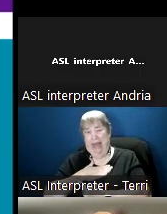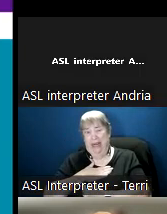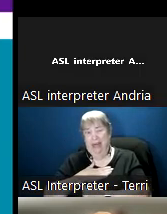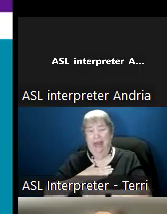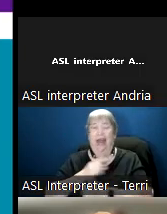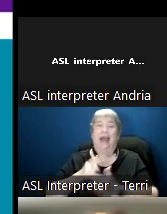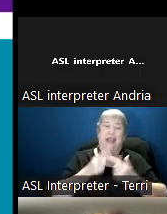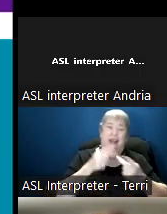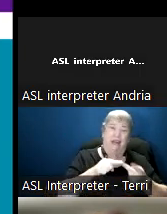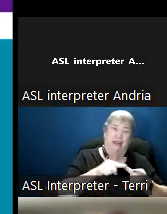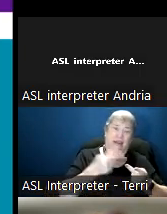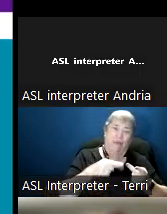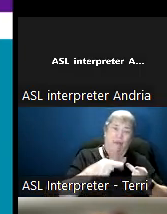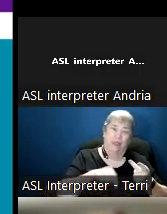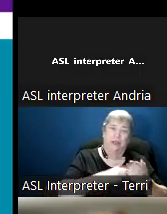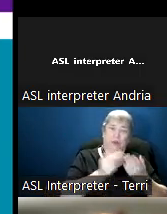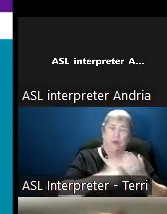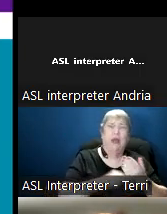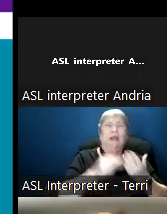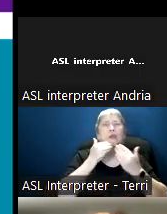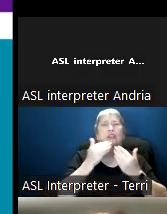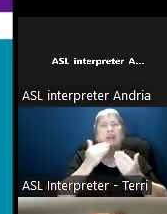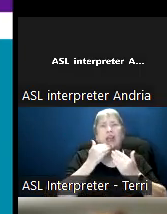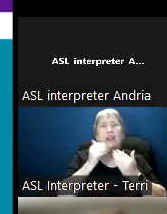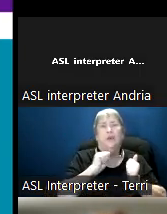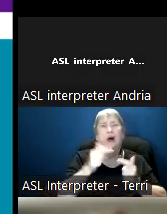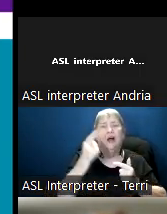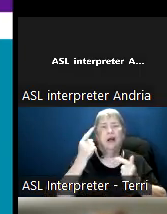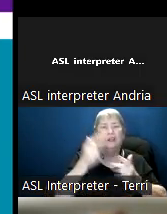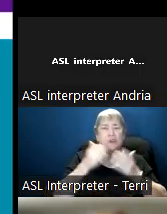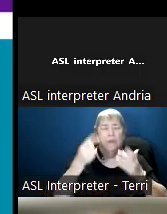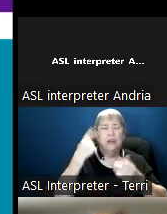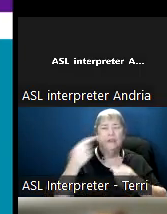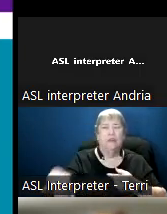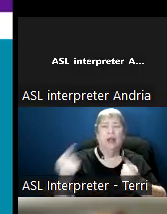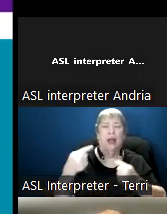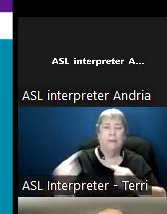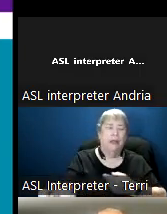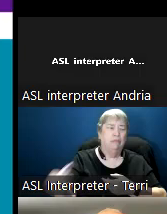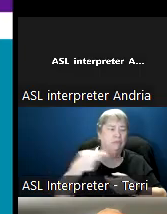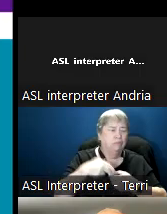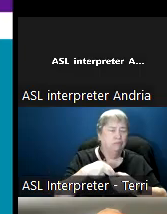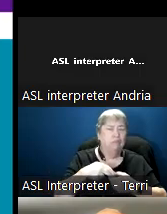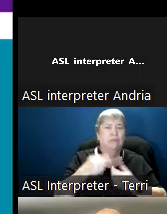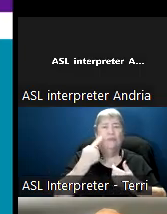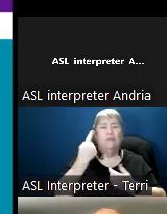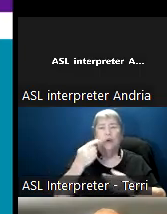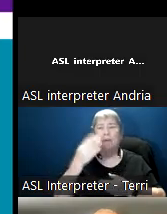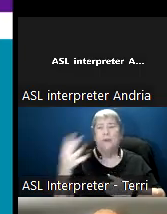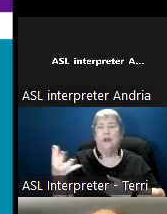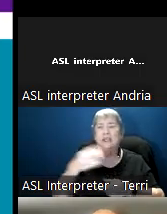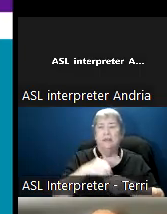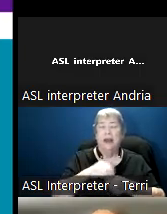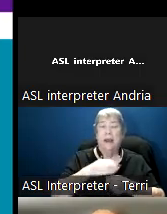well. I want to say thank you all so much for being here today, and thank you for participating. My name